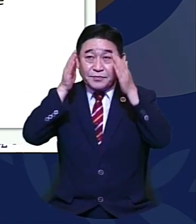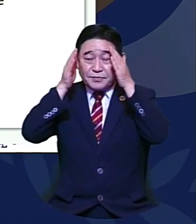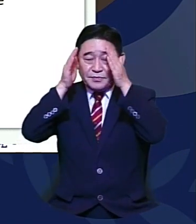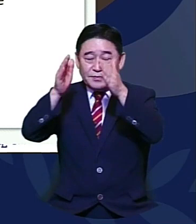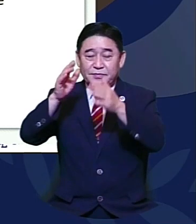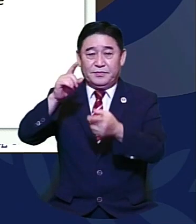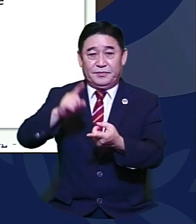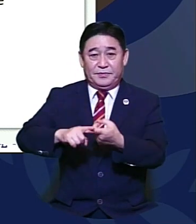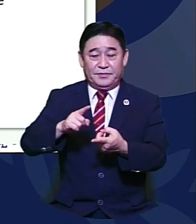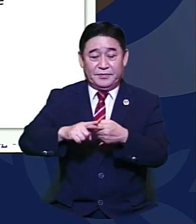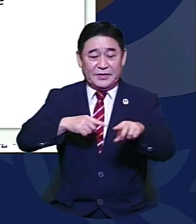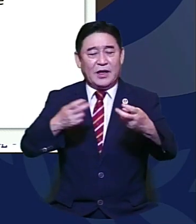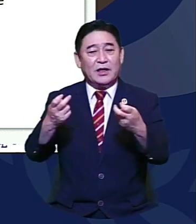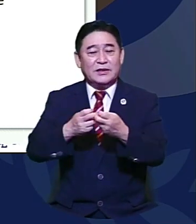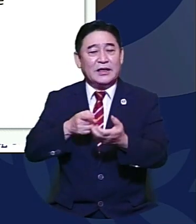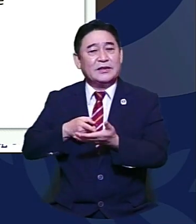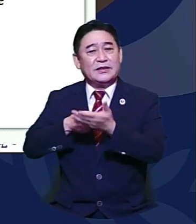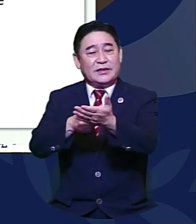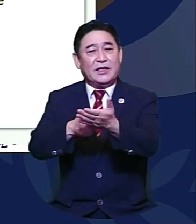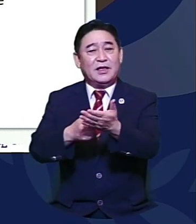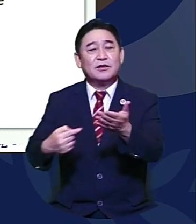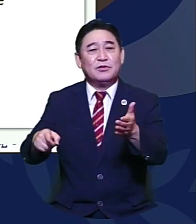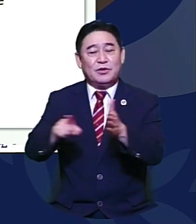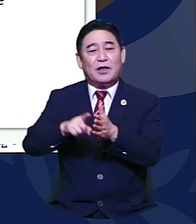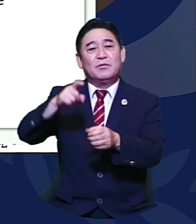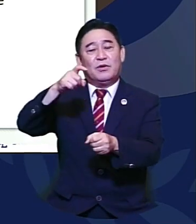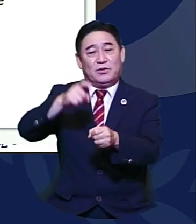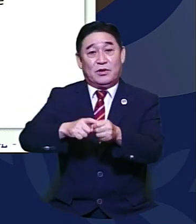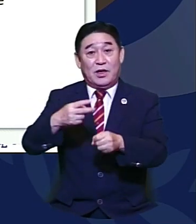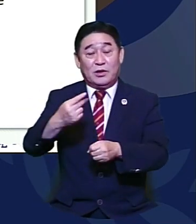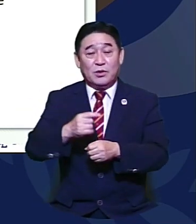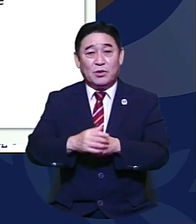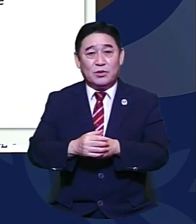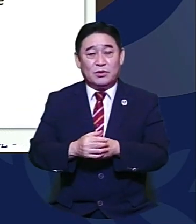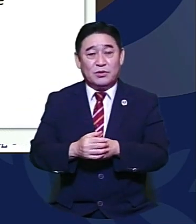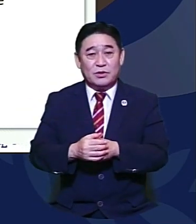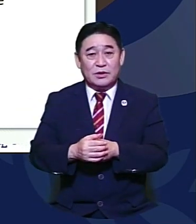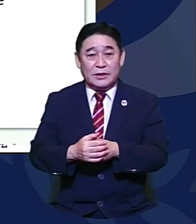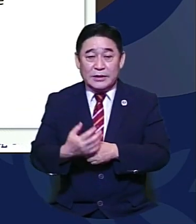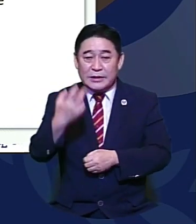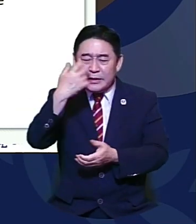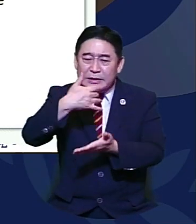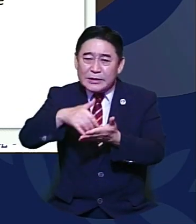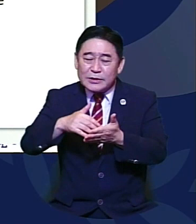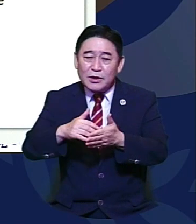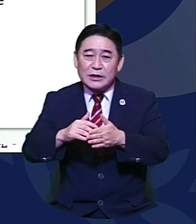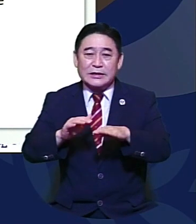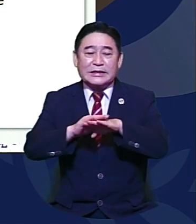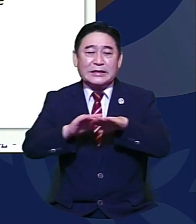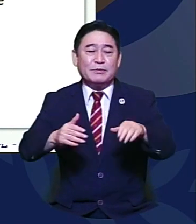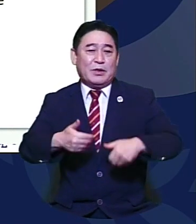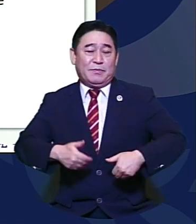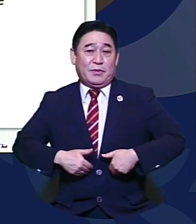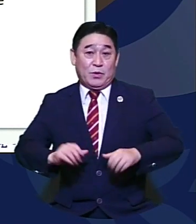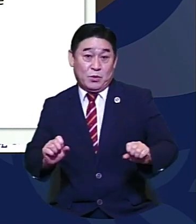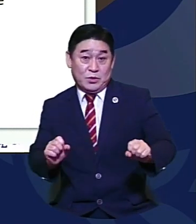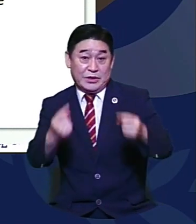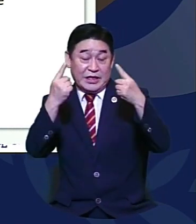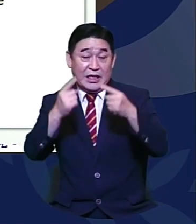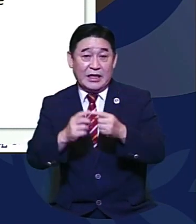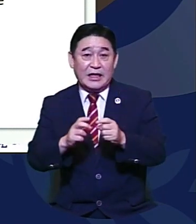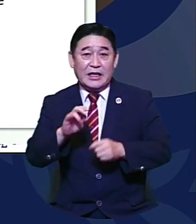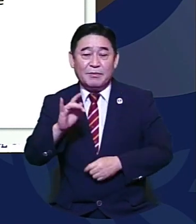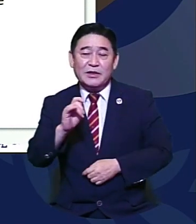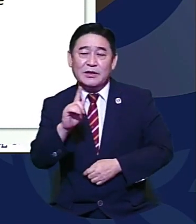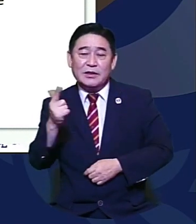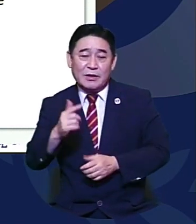So we have to have the measurement, the quantitative. And also we have to promote public-private partnership. It